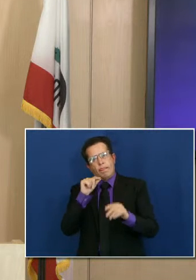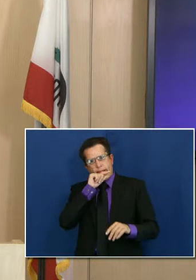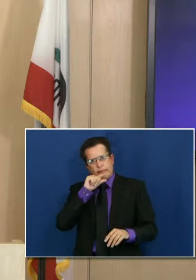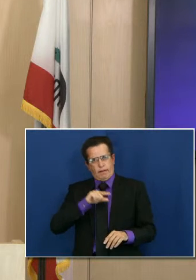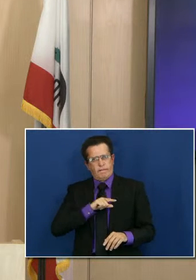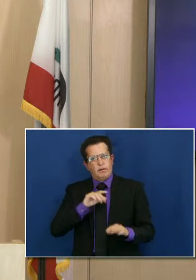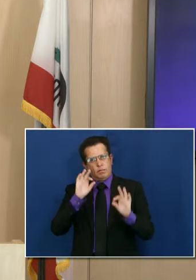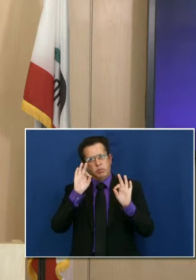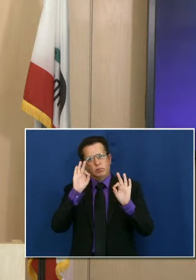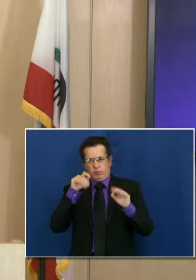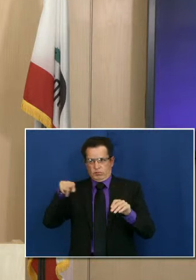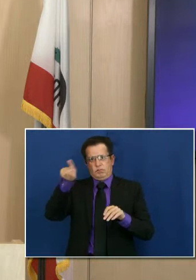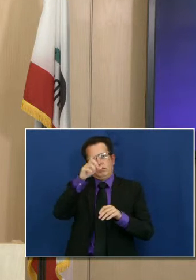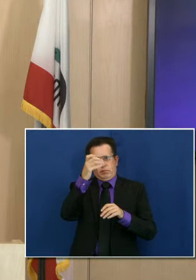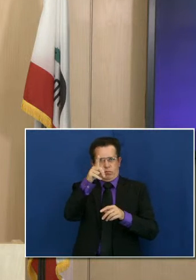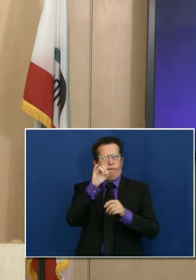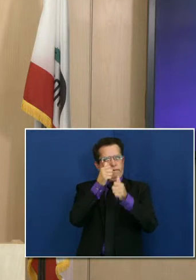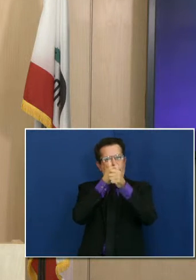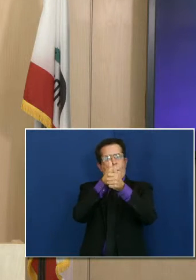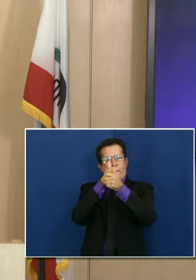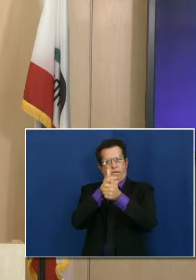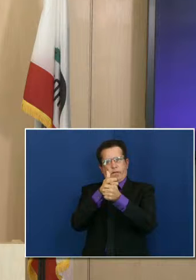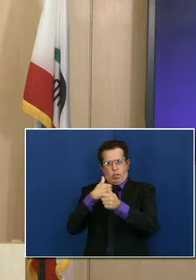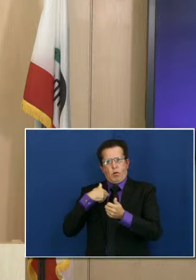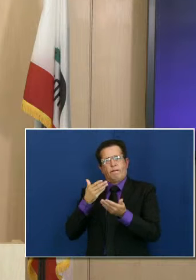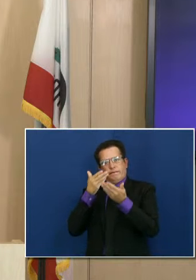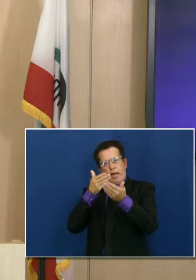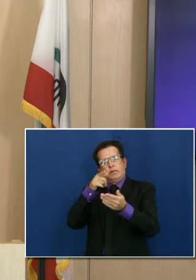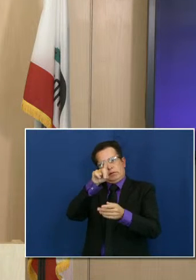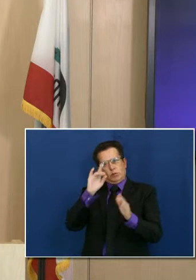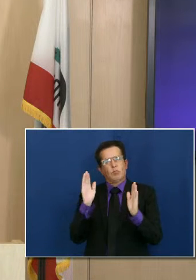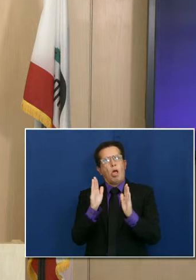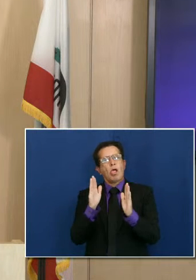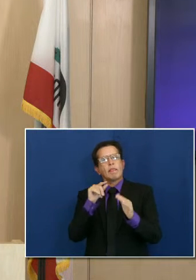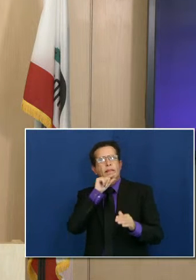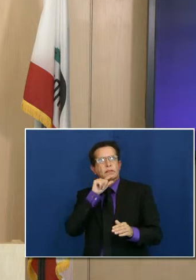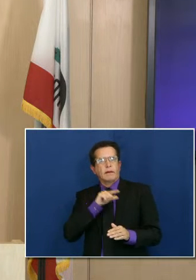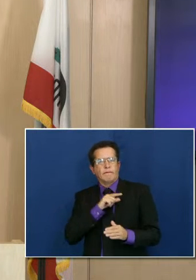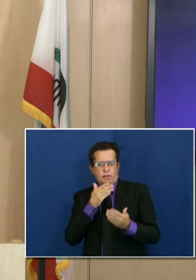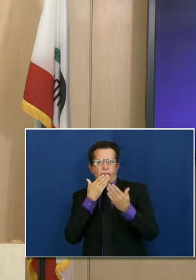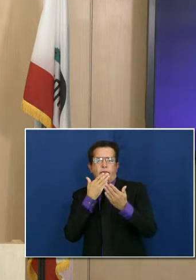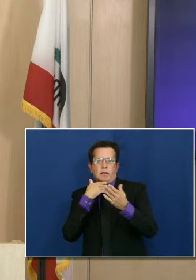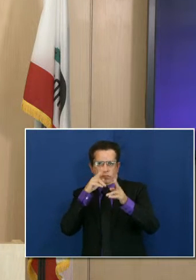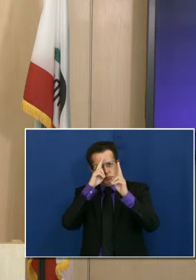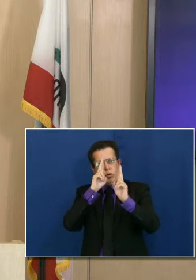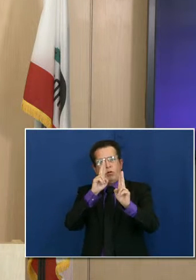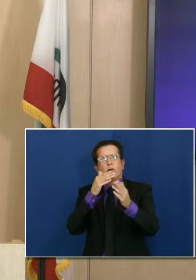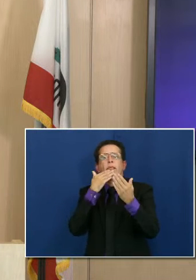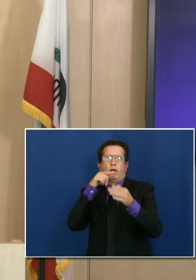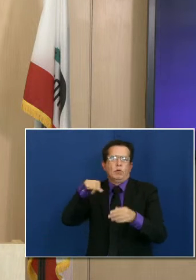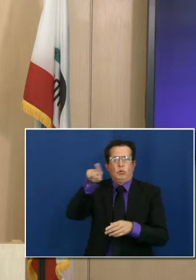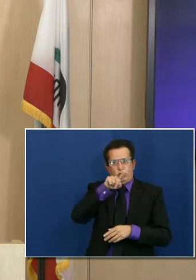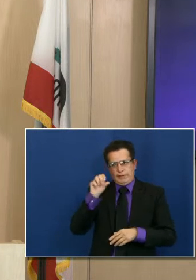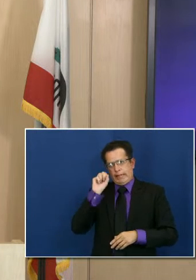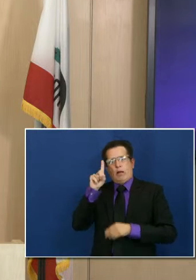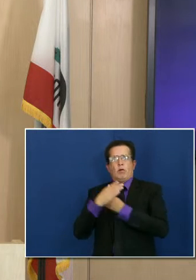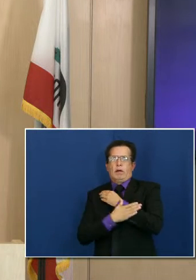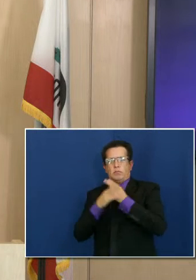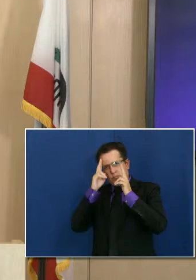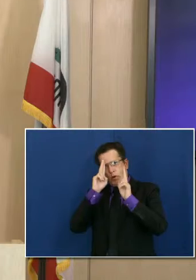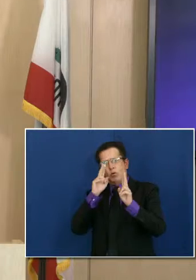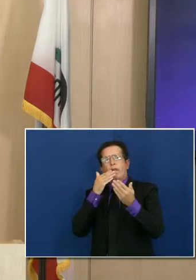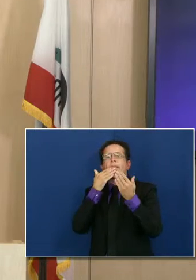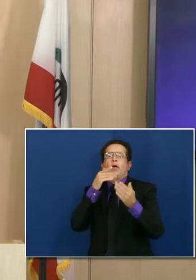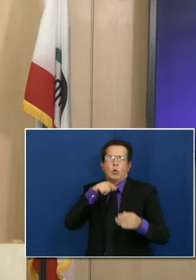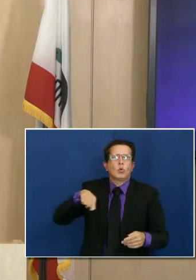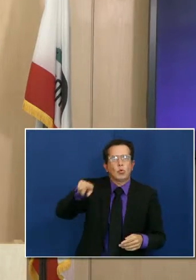of you certainly heeded our advice for a limited Thanksgiving dinner, and we sincerely appreciate that on behalf of the County of San Diego. We